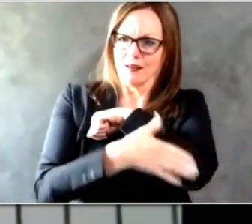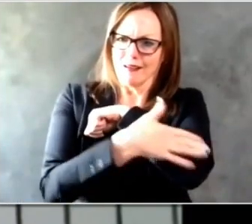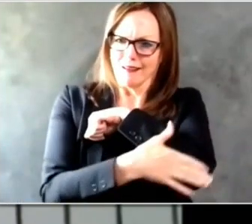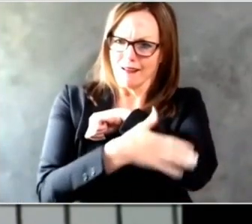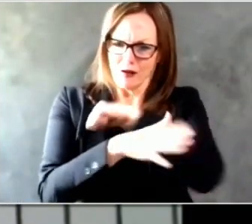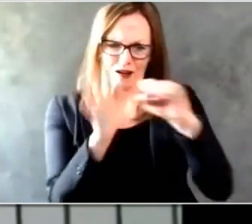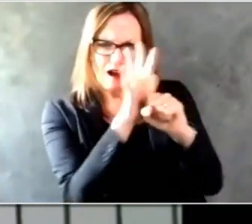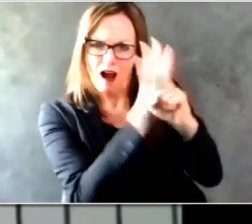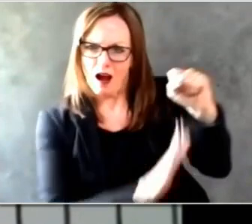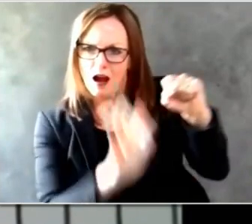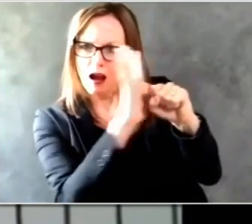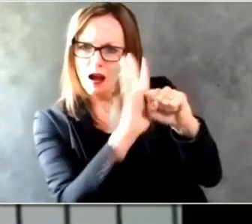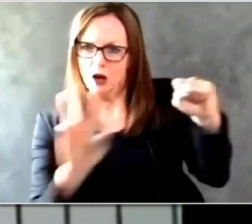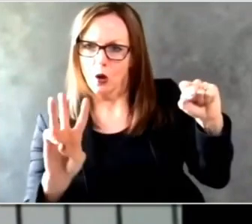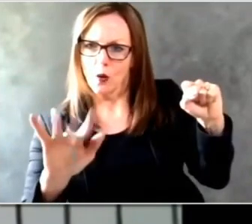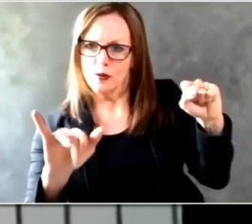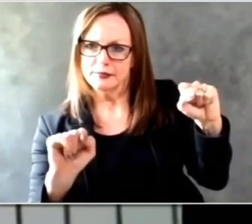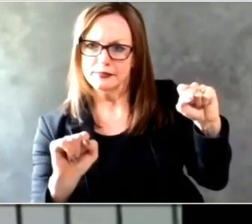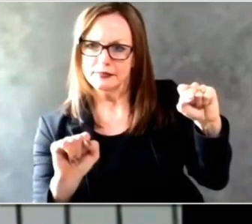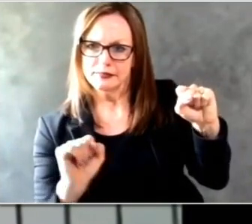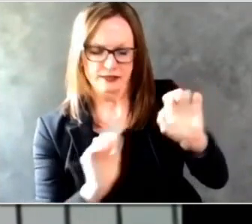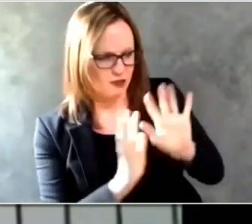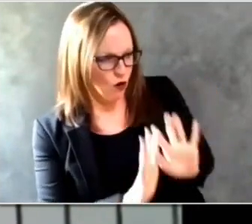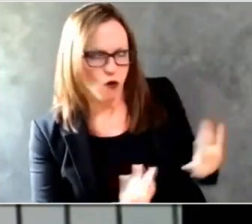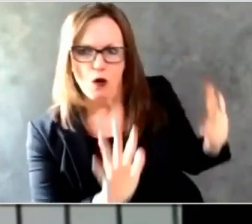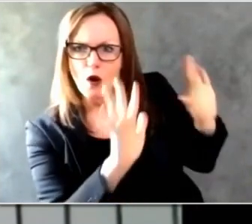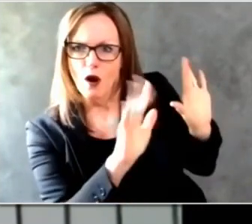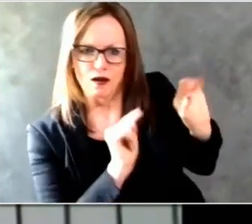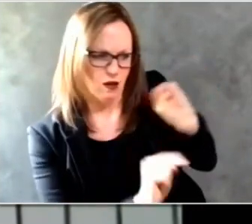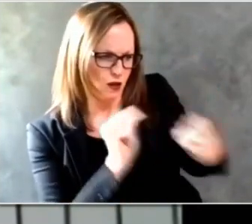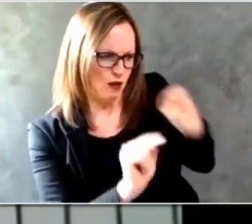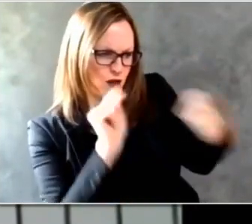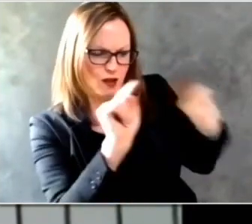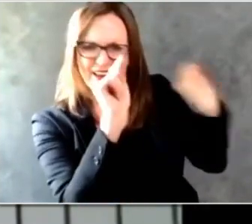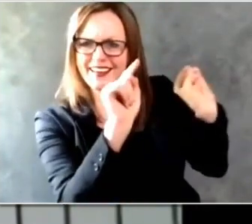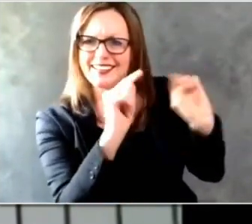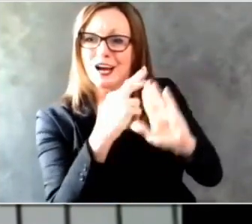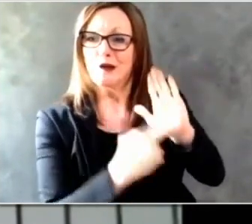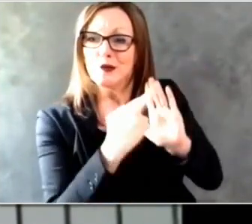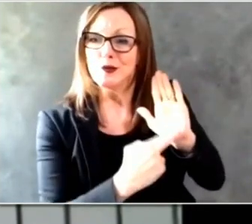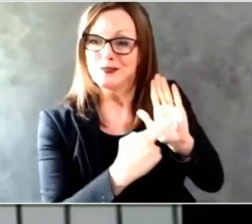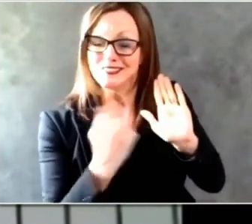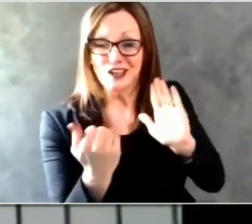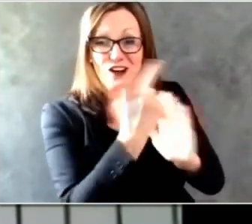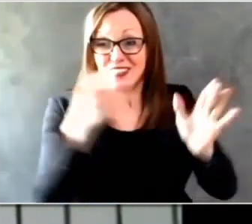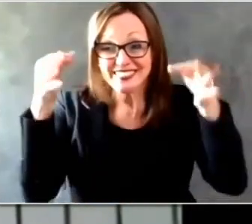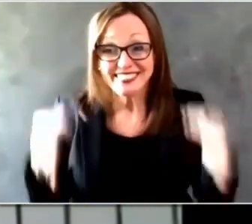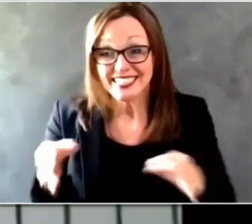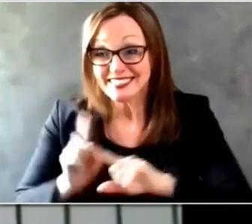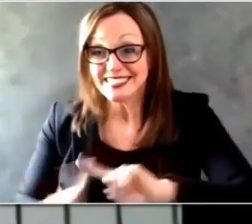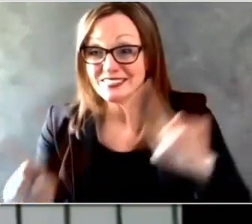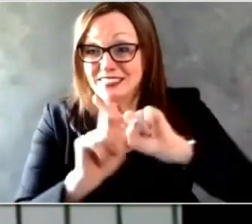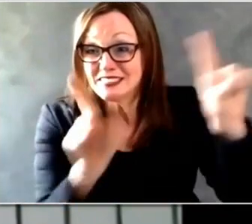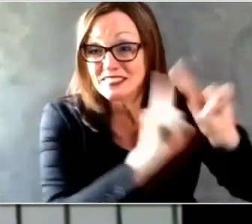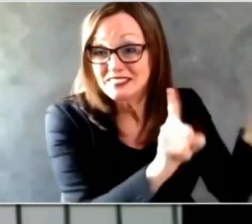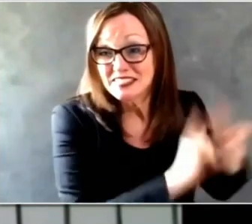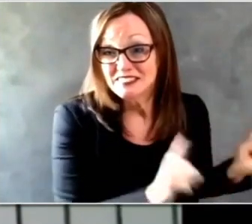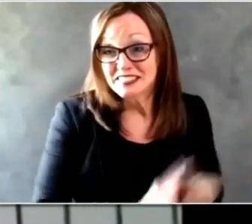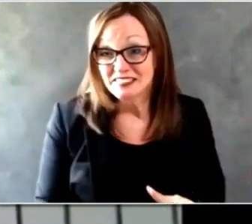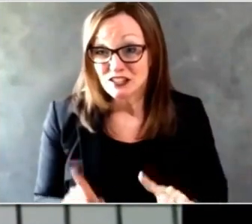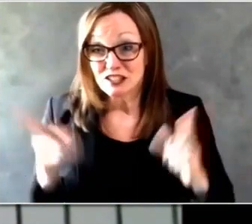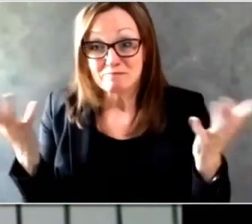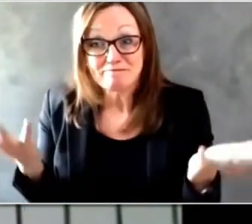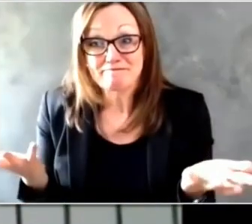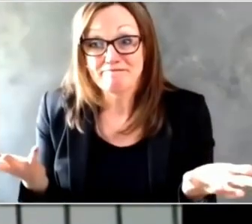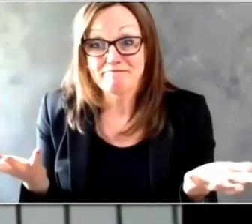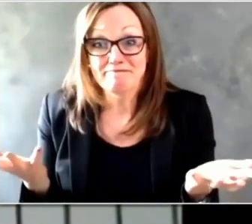not just their workers safe, but other people, you know, who may be frequenting those businesses and facilities. And